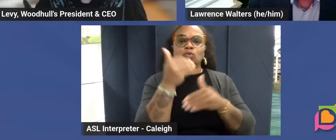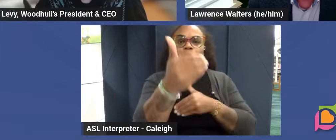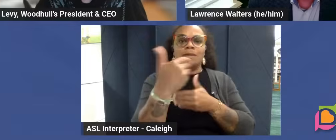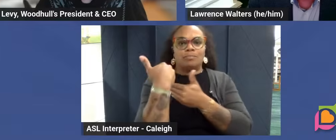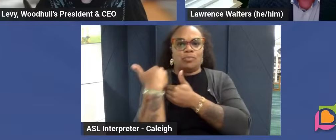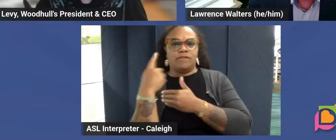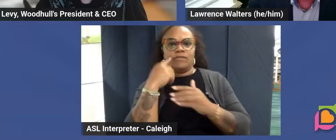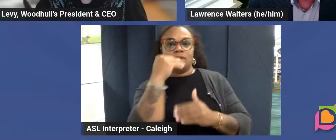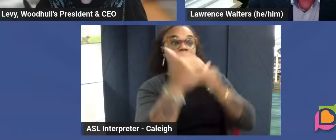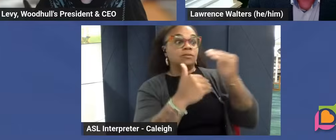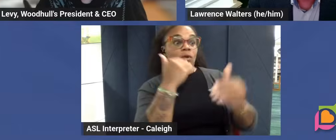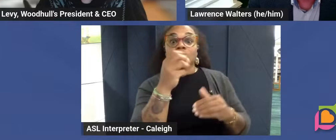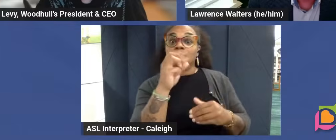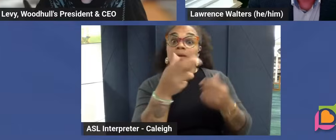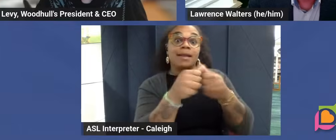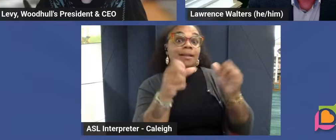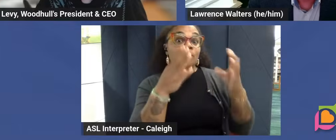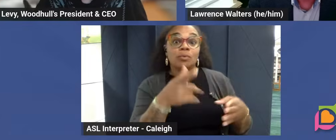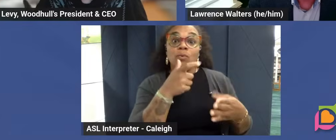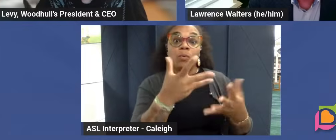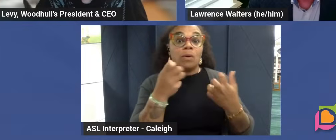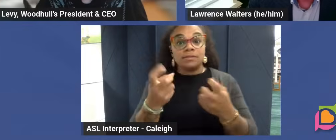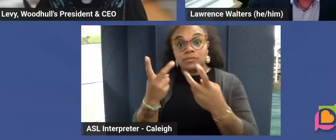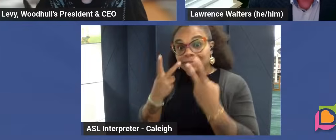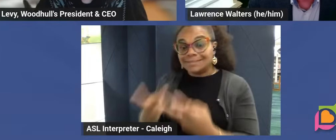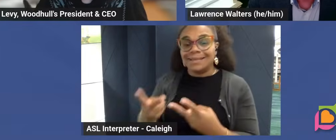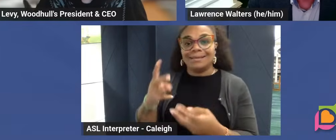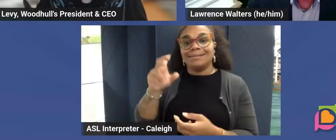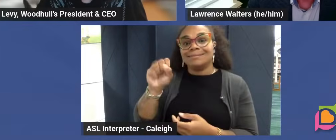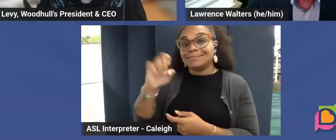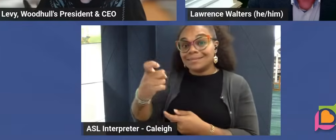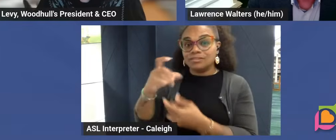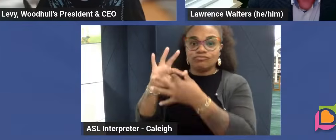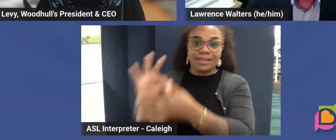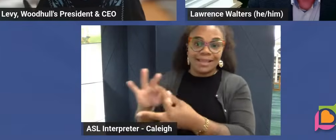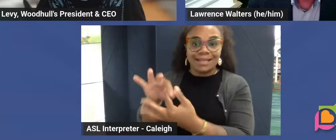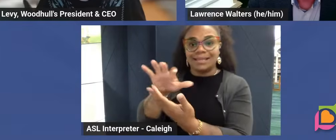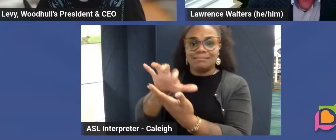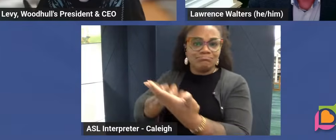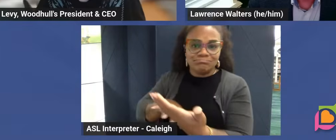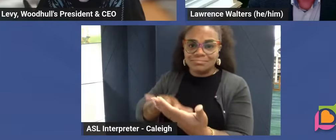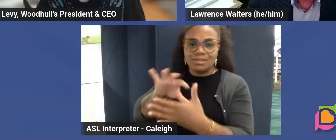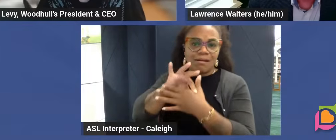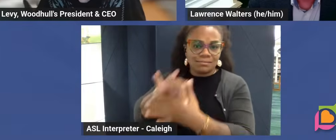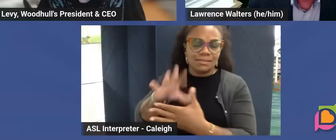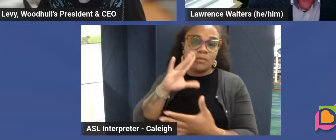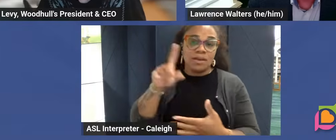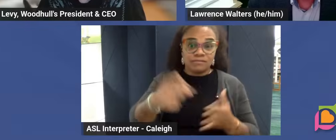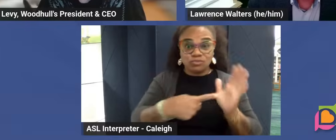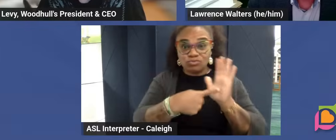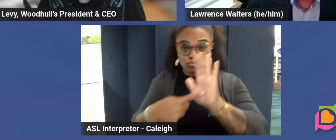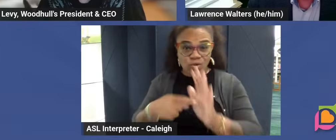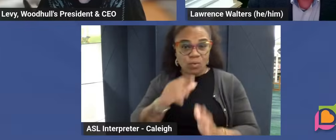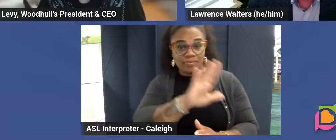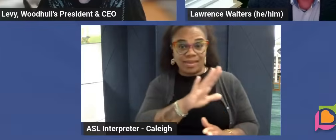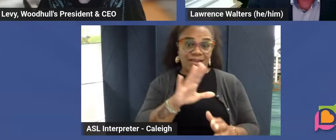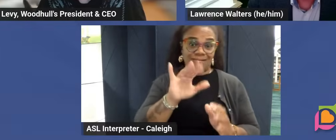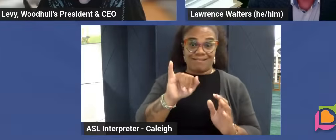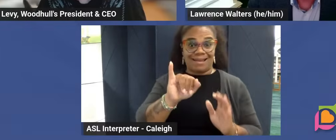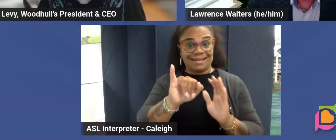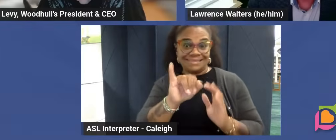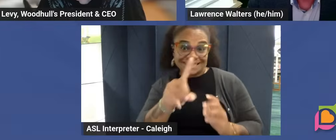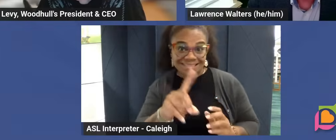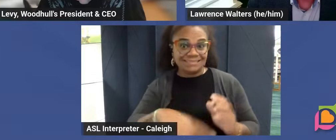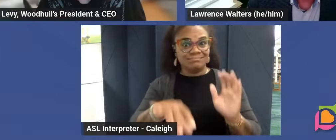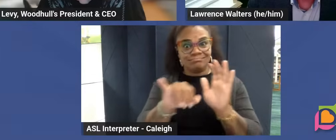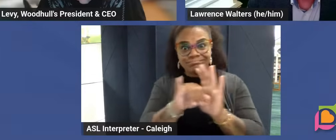to access sexually oriented speech would have to show their papers and essentially reveal their identity, give up their